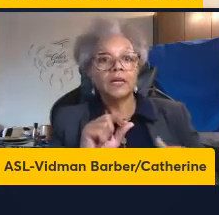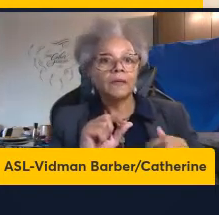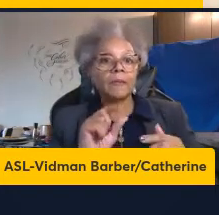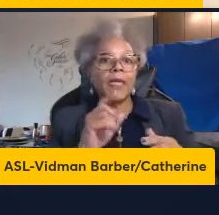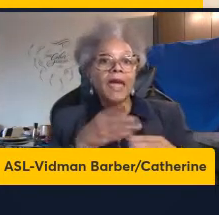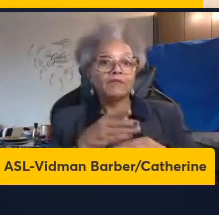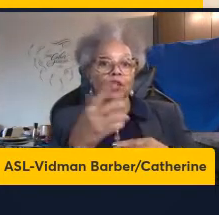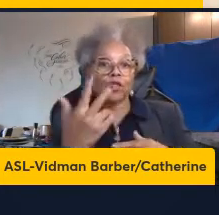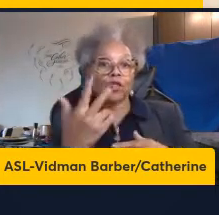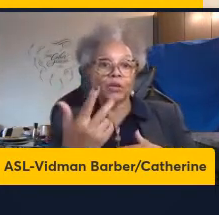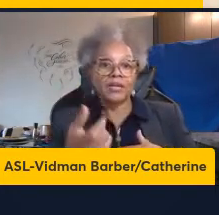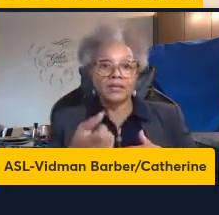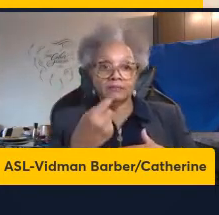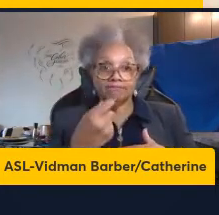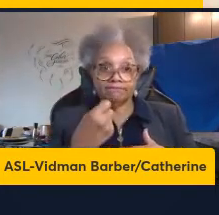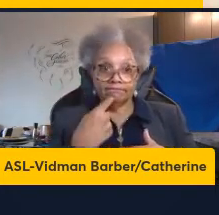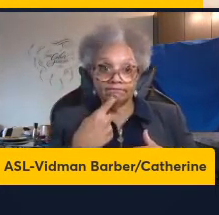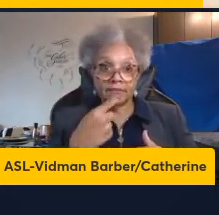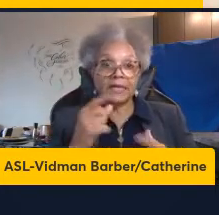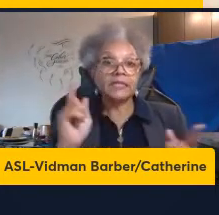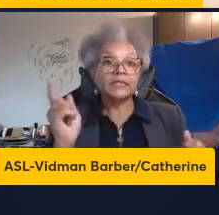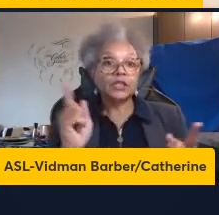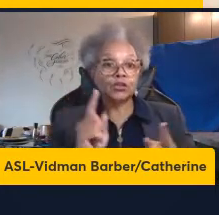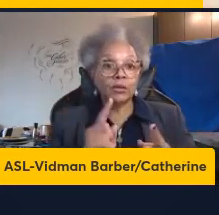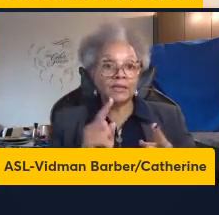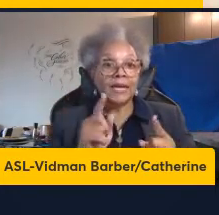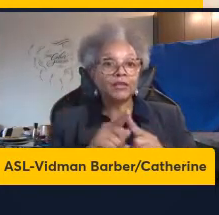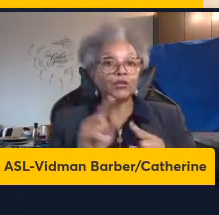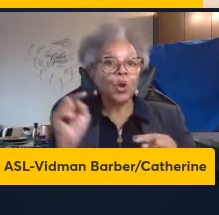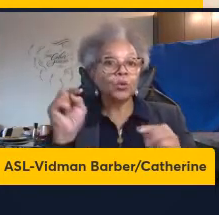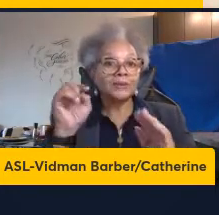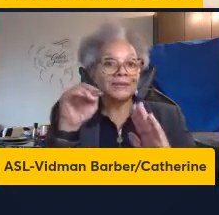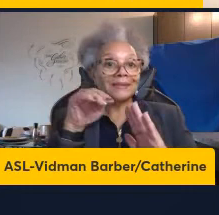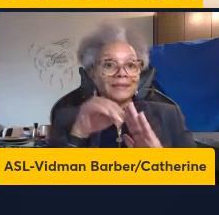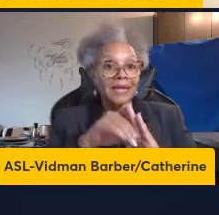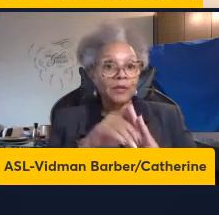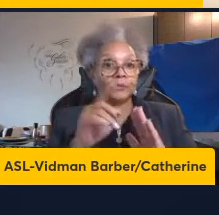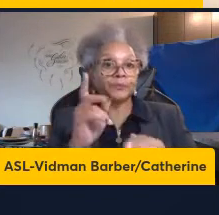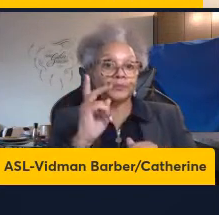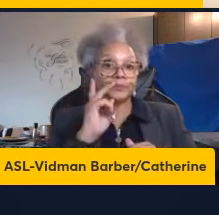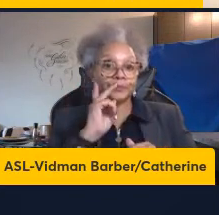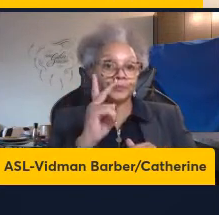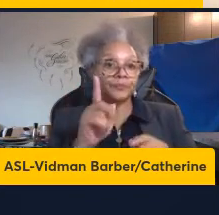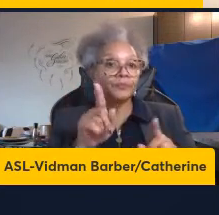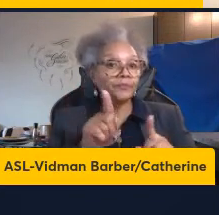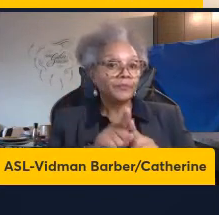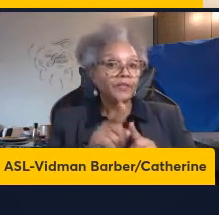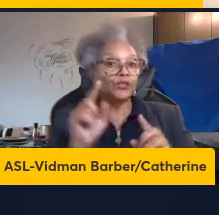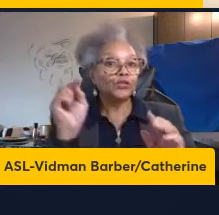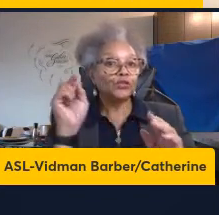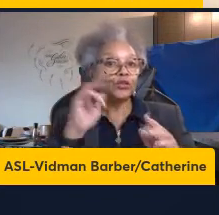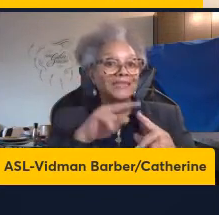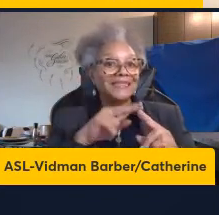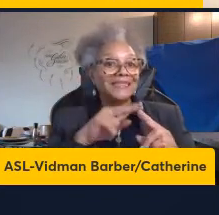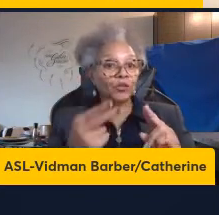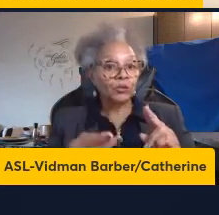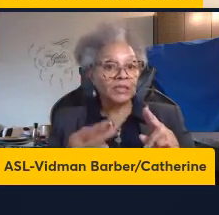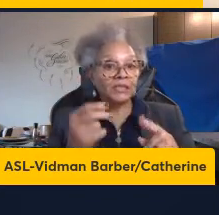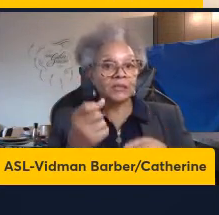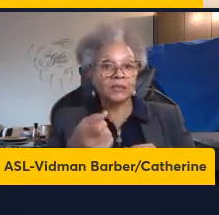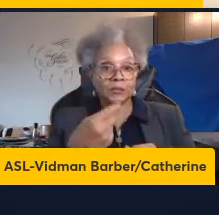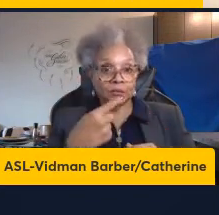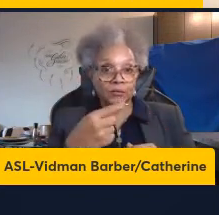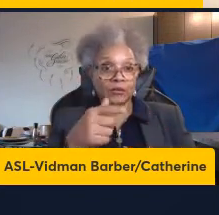where the dose is decreased as you kind of go down. And you can see that as you decrease the dose, this potentiated